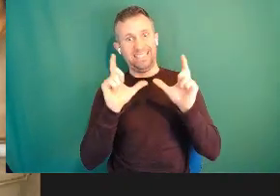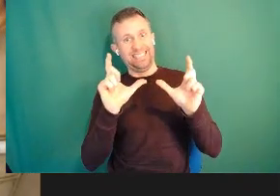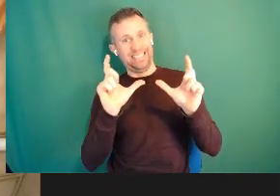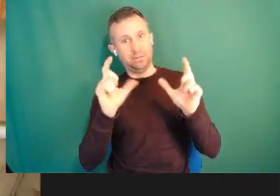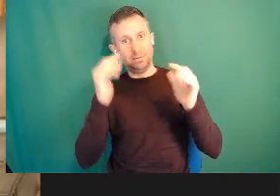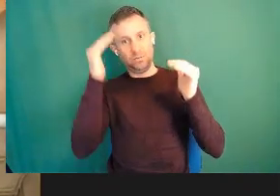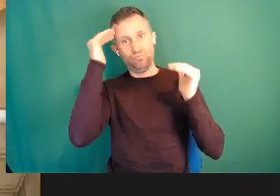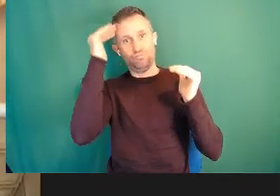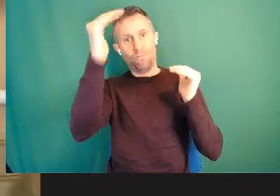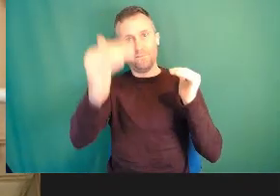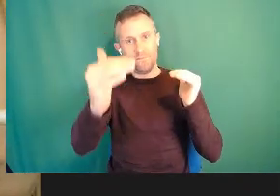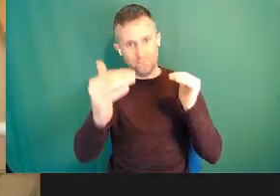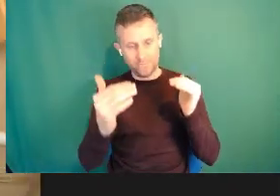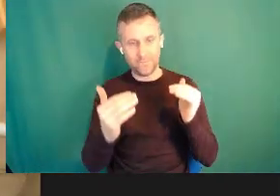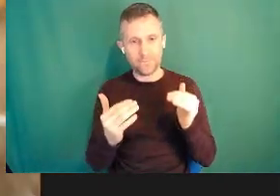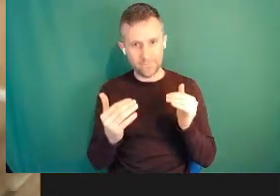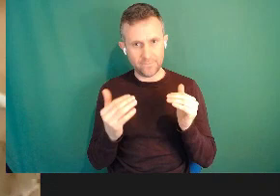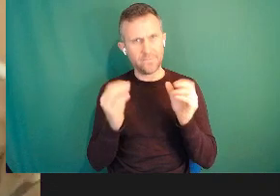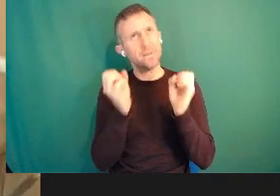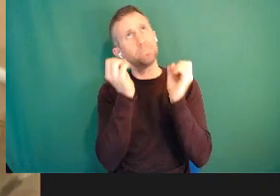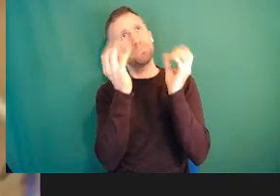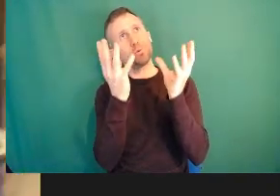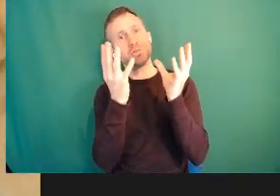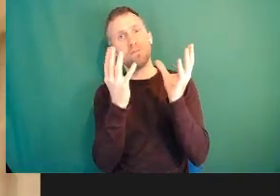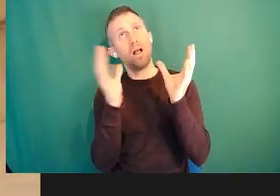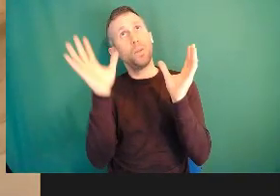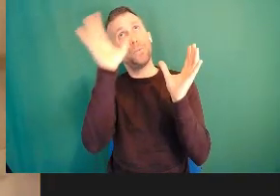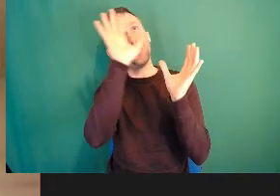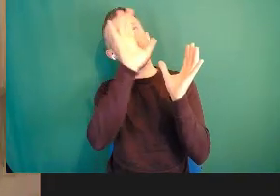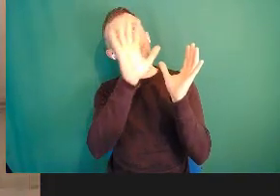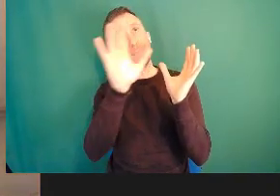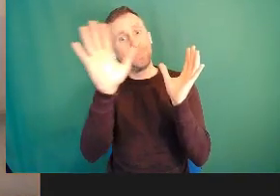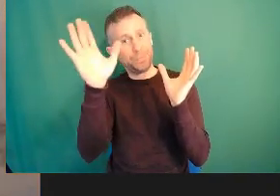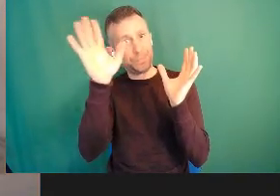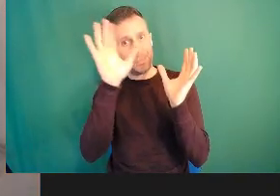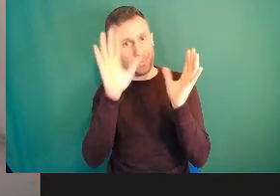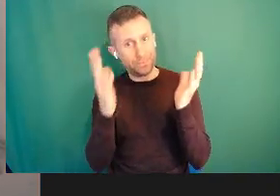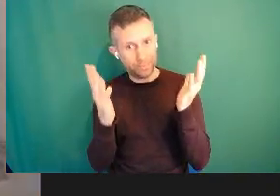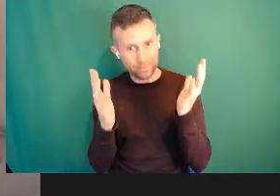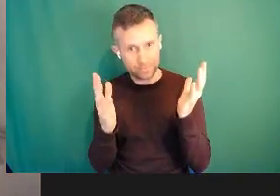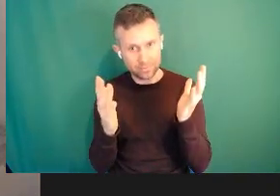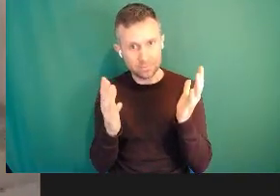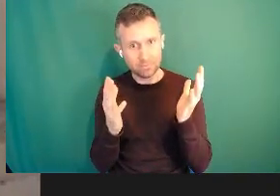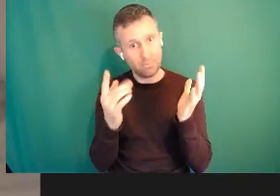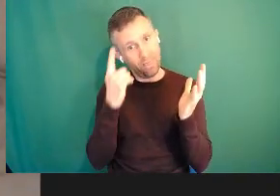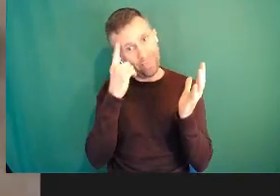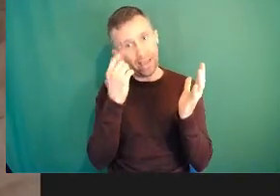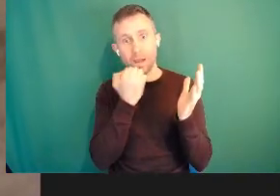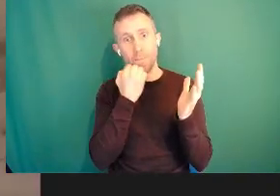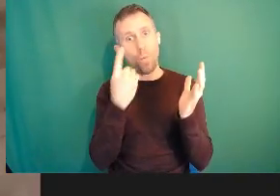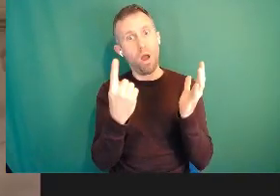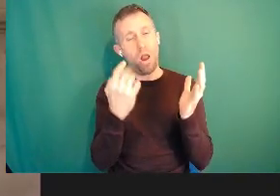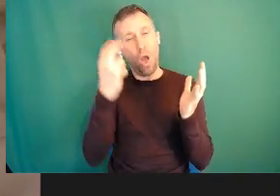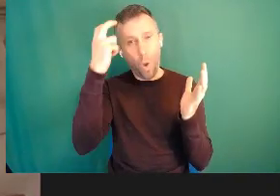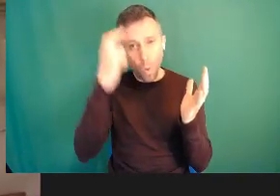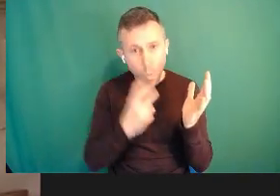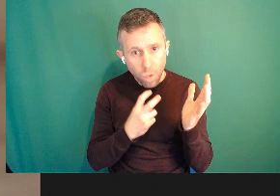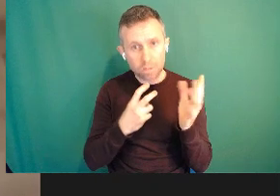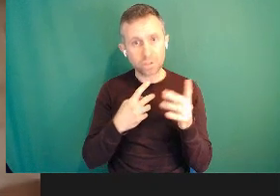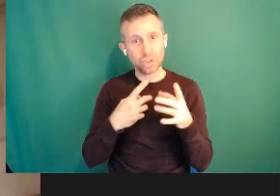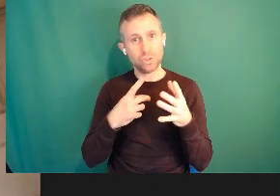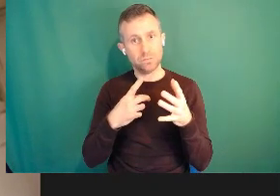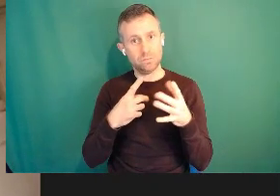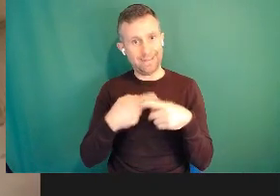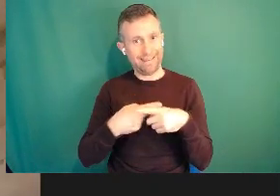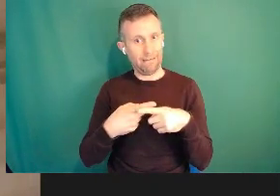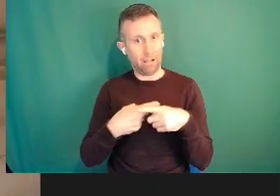in the country. And we know when it was put in because it was put in by Anthony and Elizabeth Brown. And I don't know how well